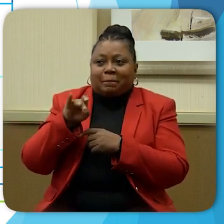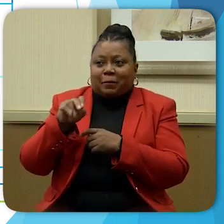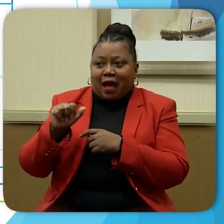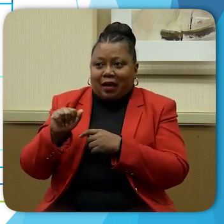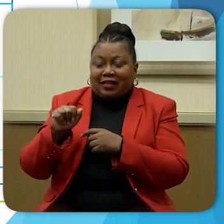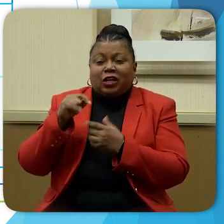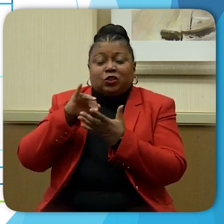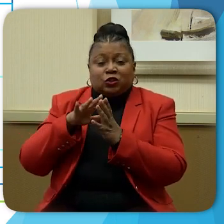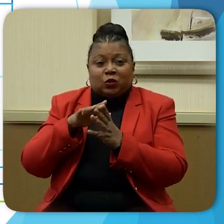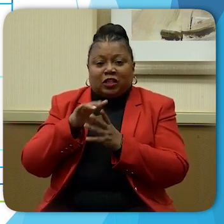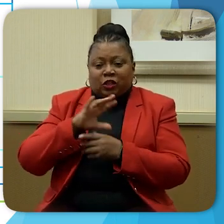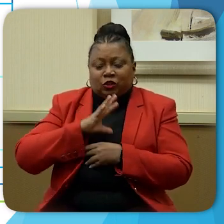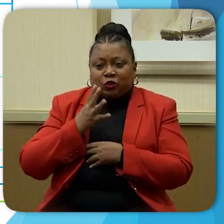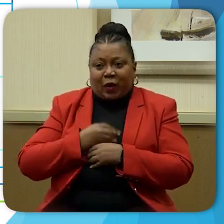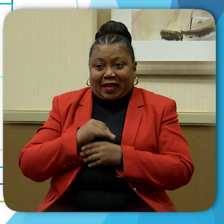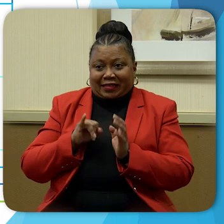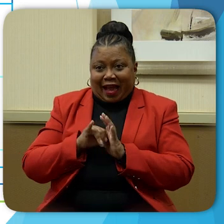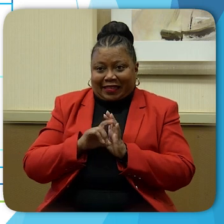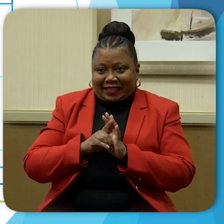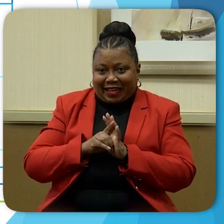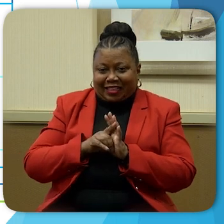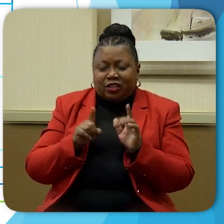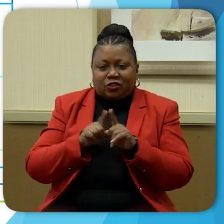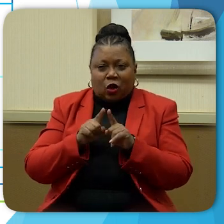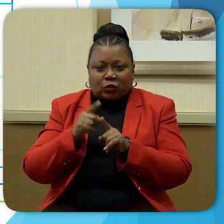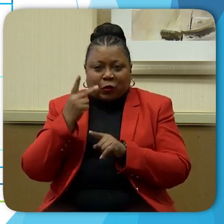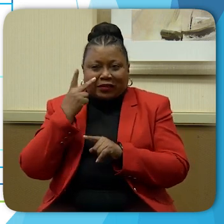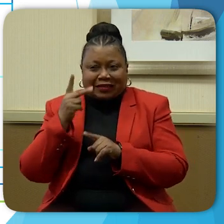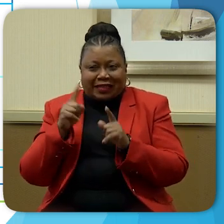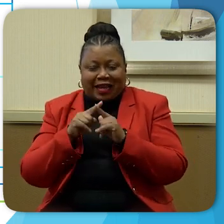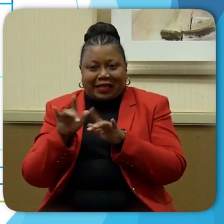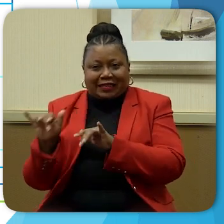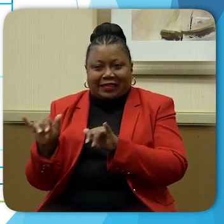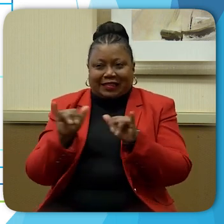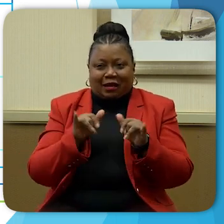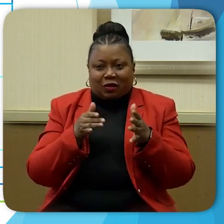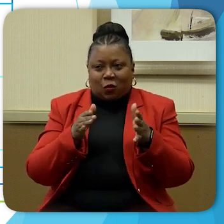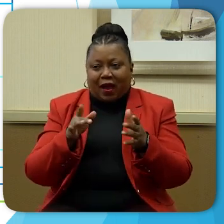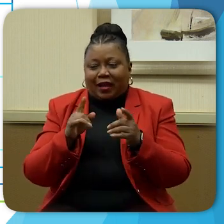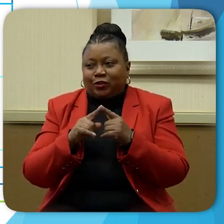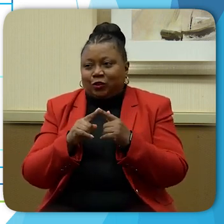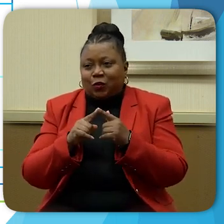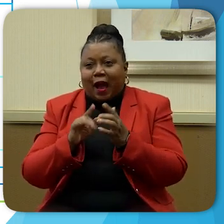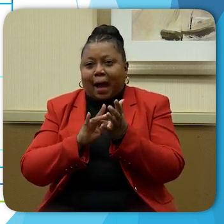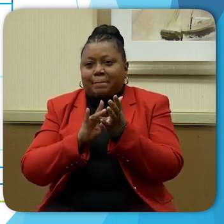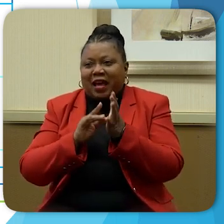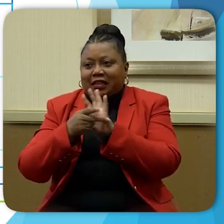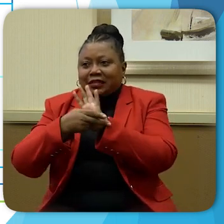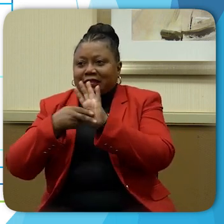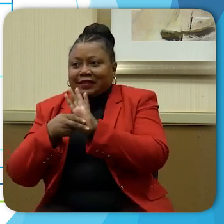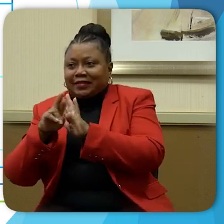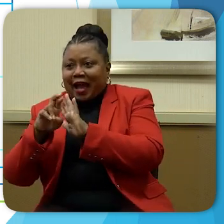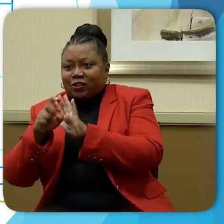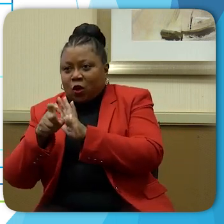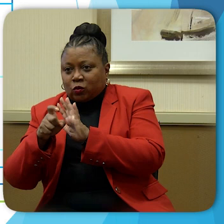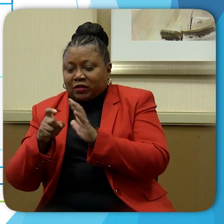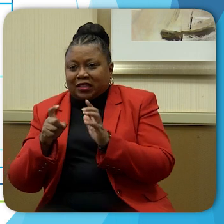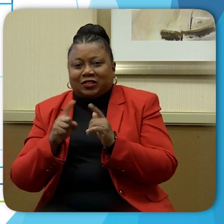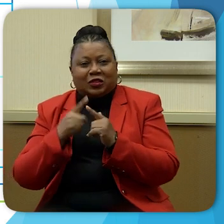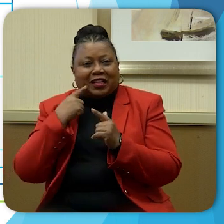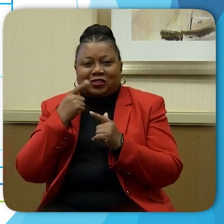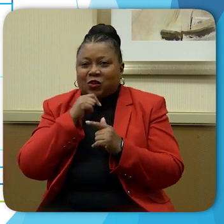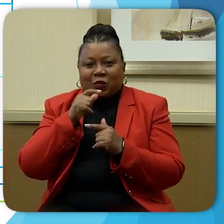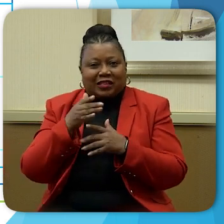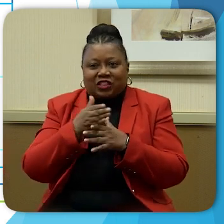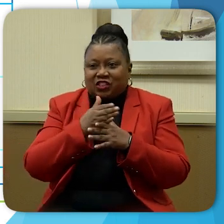a student's trans identity is also seen in a similar way to like a medical diagnosis. So just as